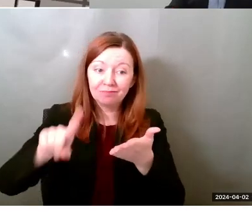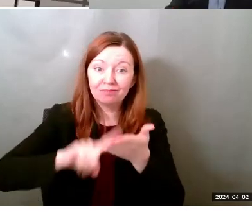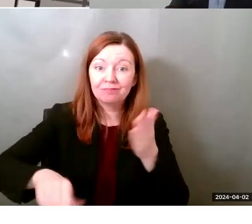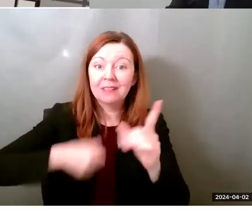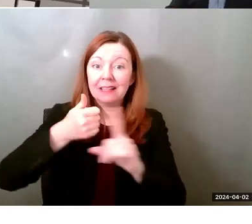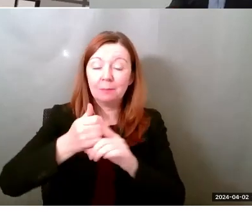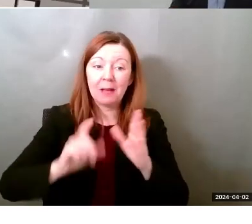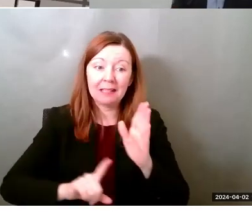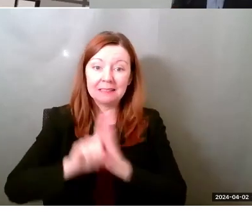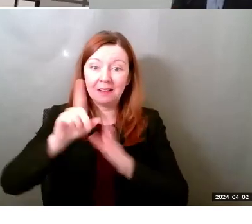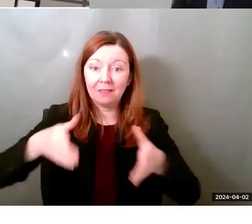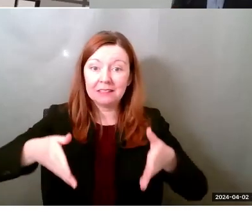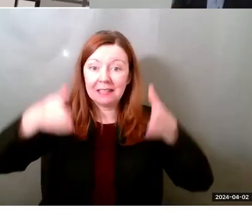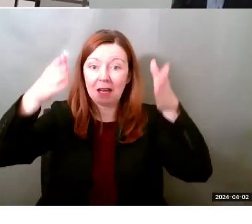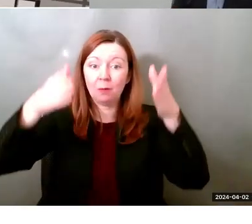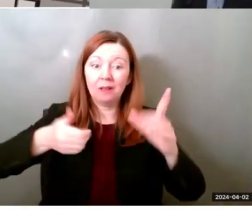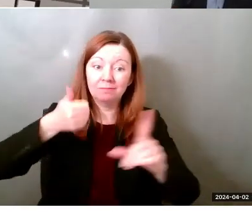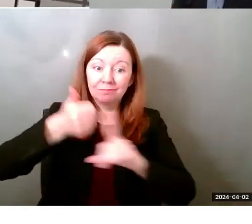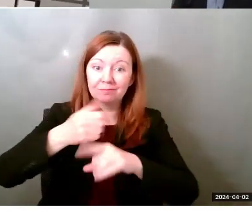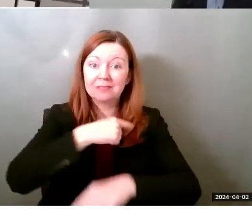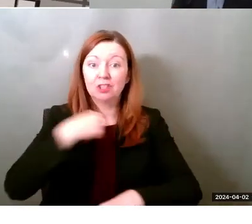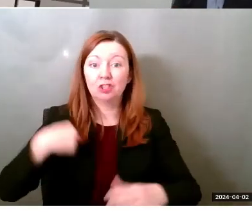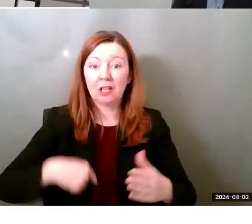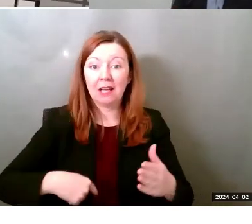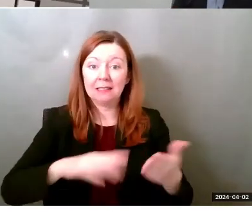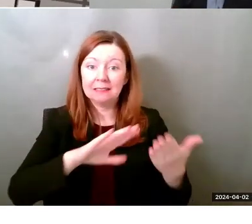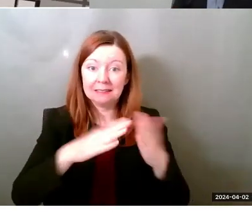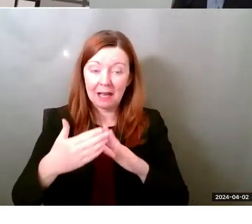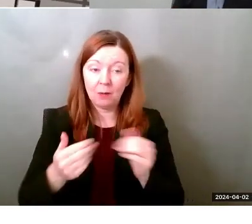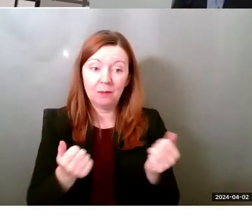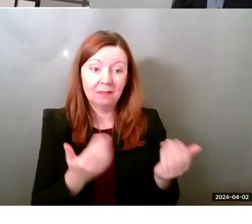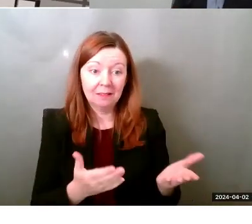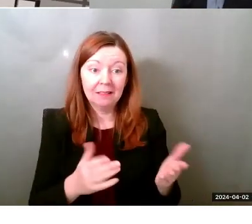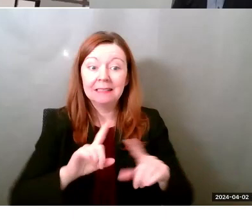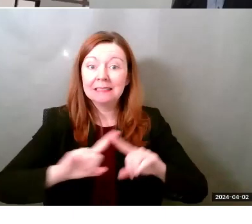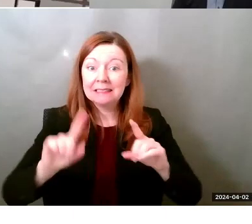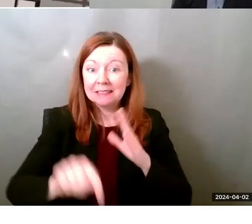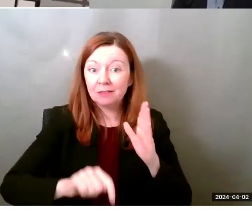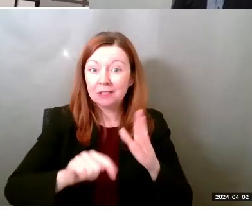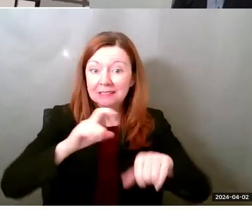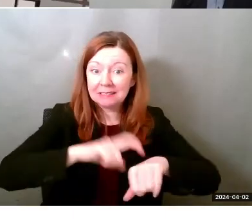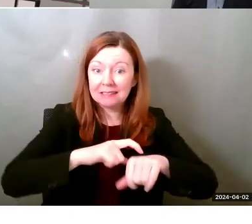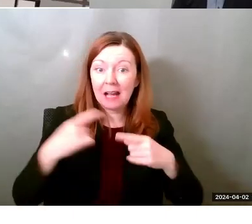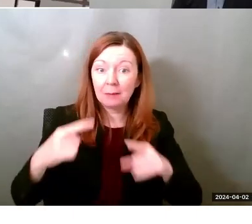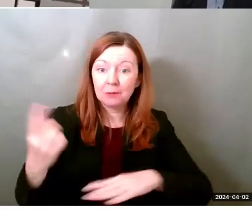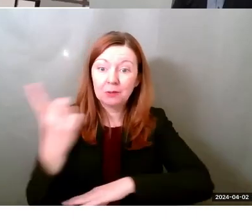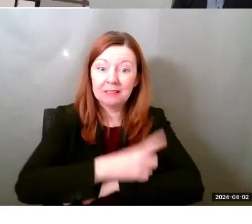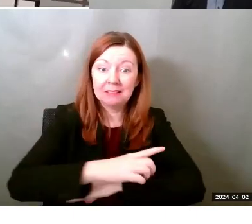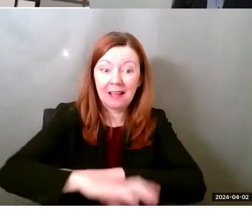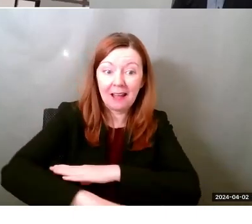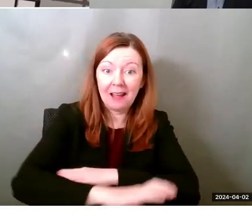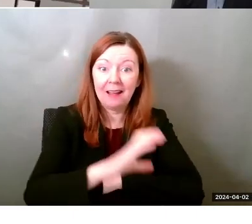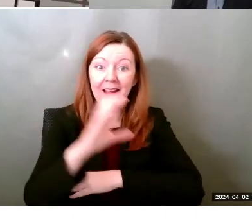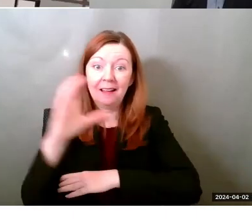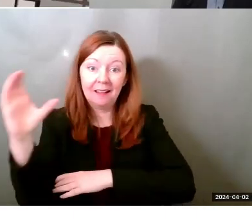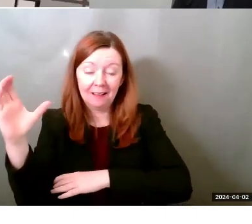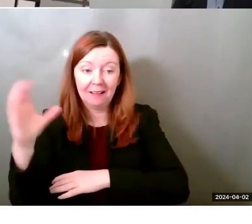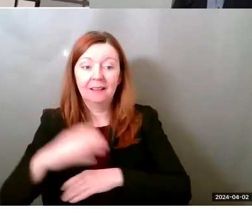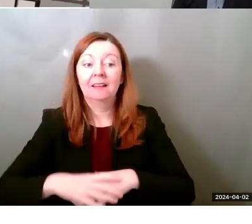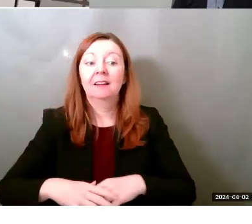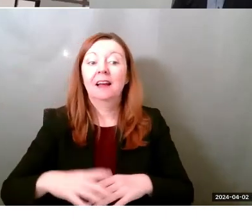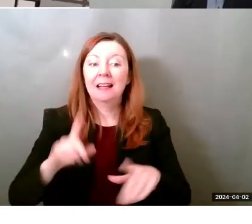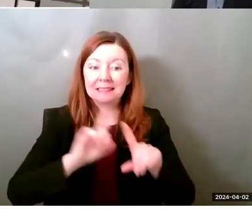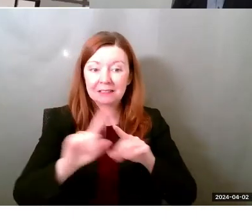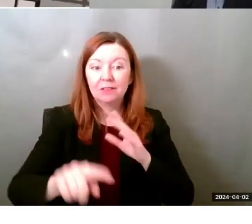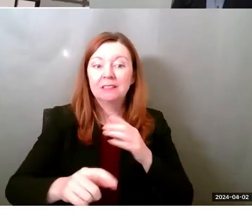to the adjacent Chinatown neighborhood. These shadow studies are taken at different times in the day as the sun moves from east to west and at different times of the